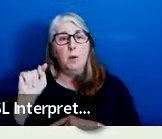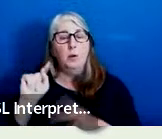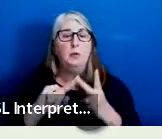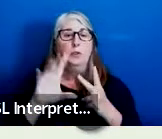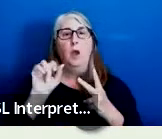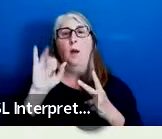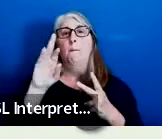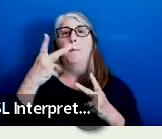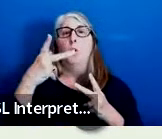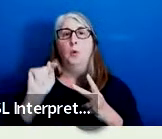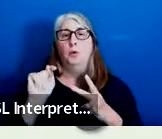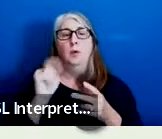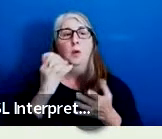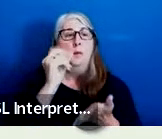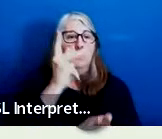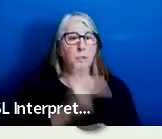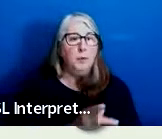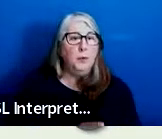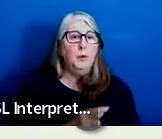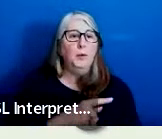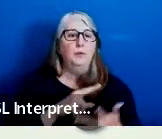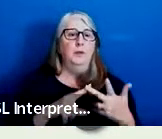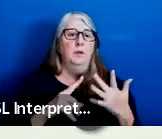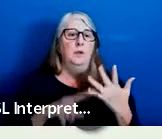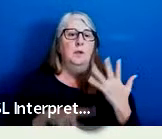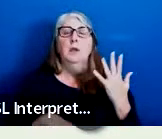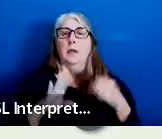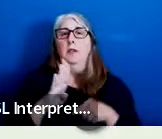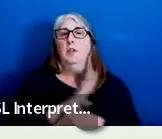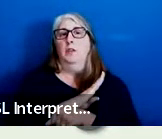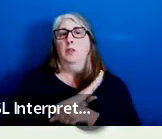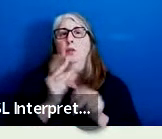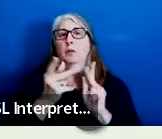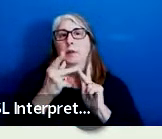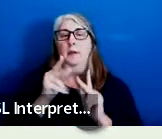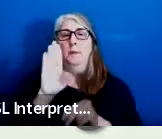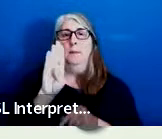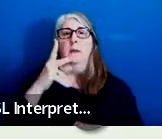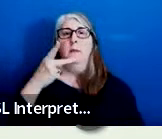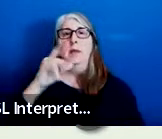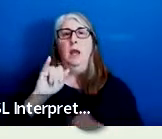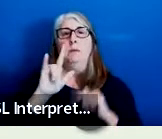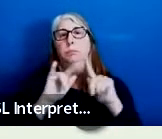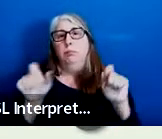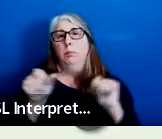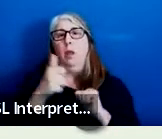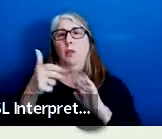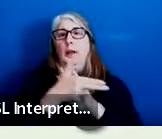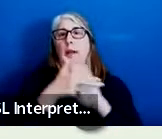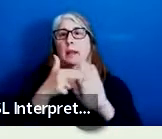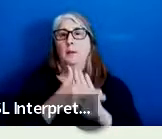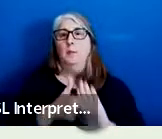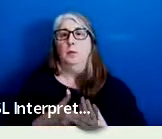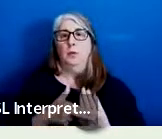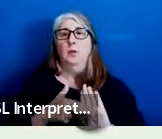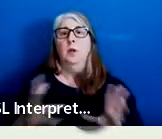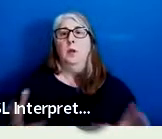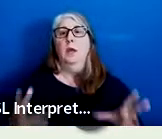approved, and compostable in industrial facilities. Those BPI and other labels are